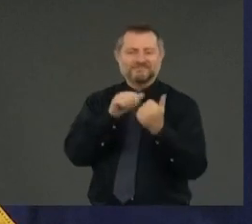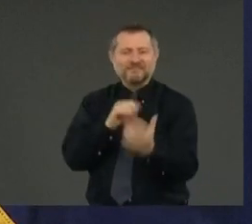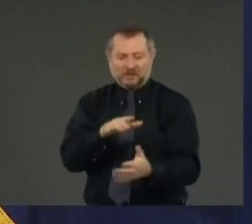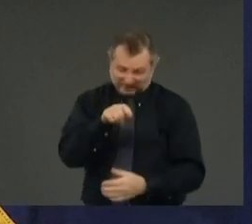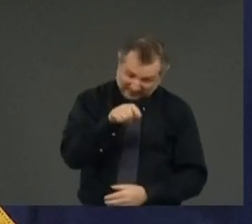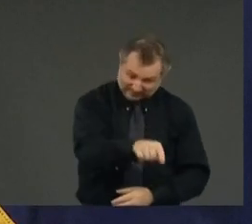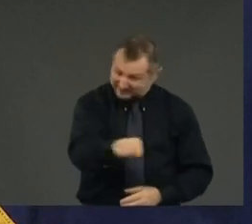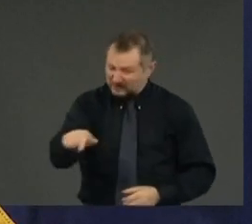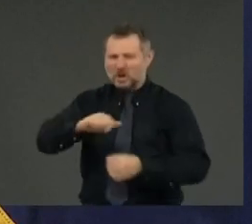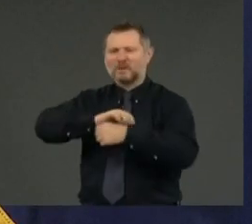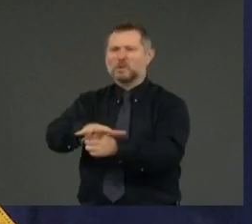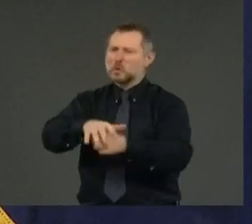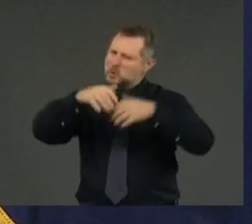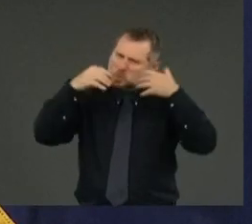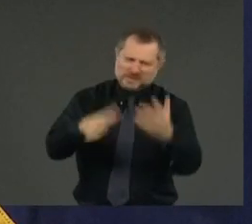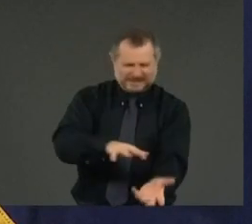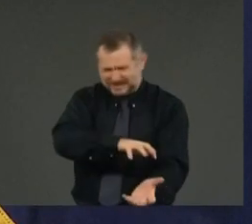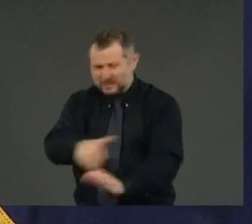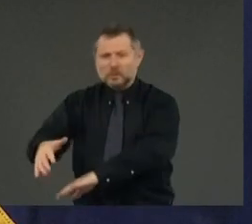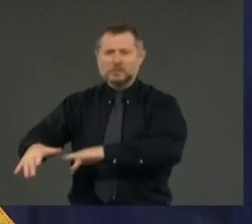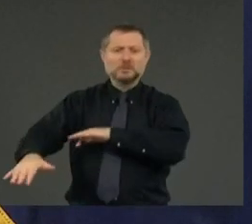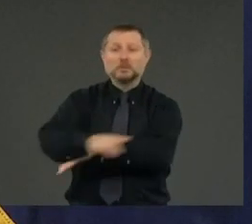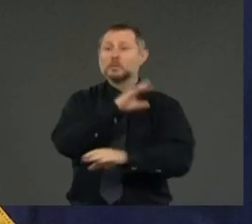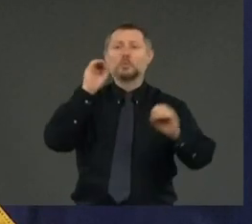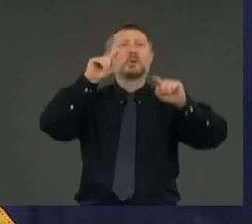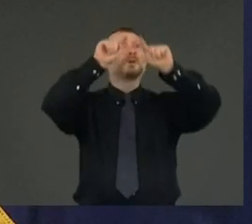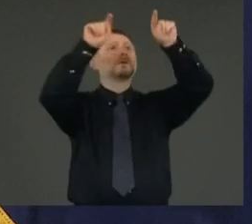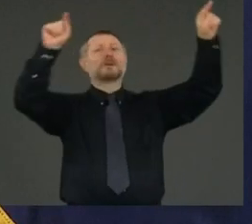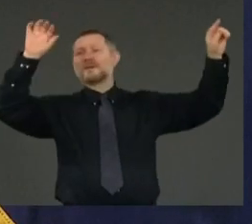else. We'll get into